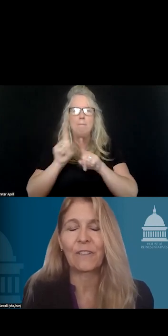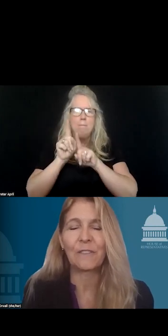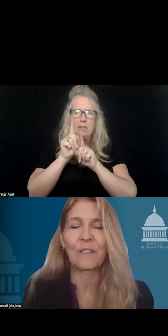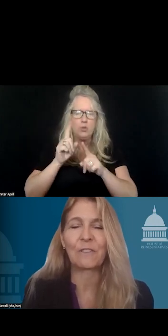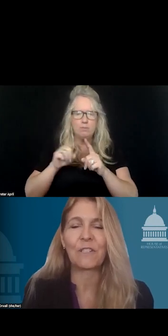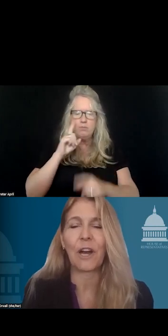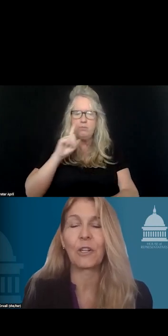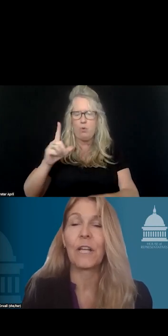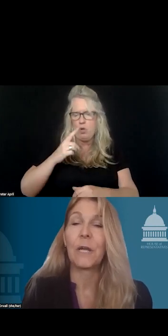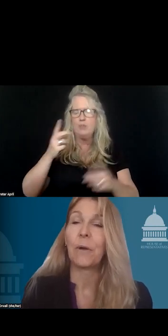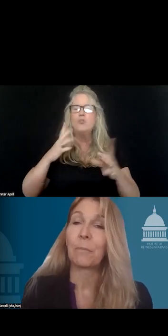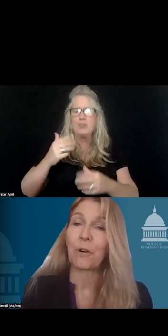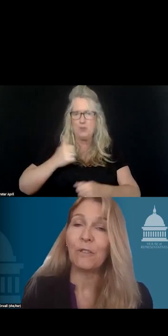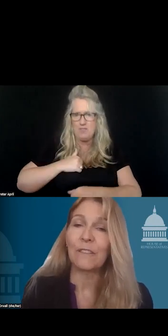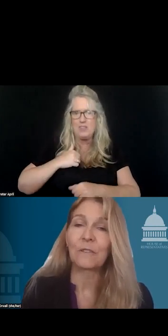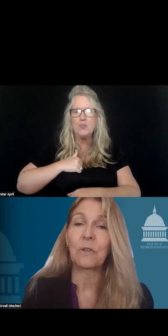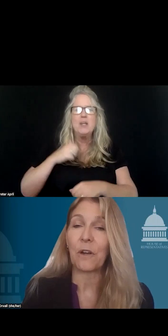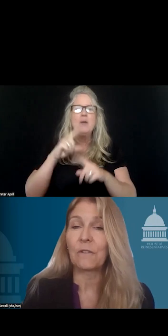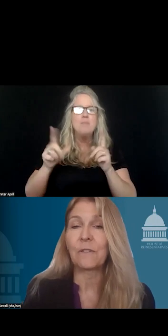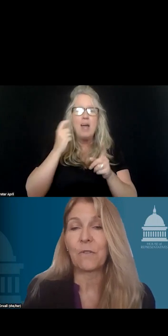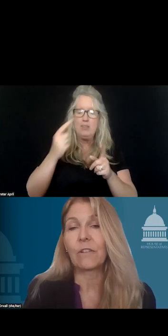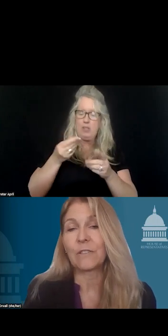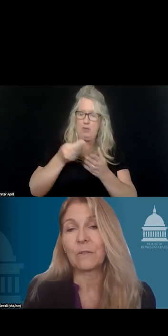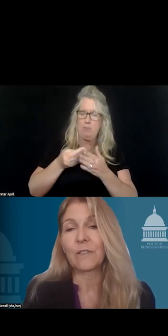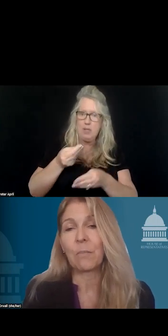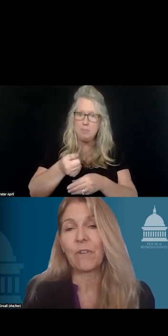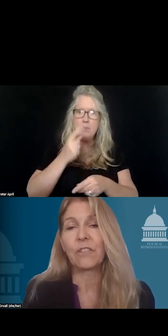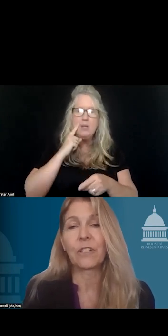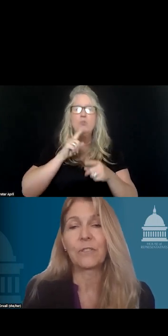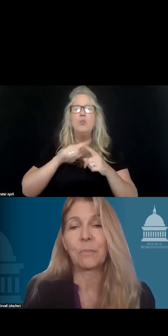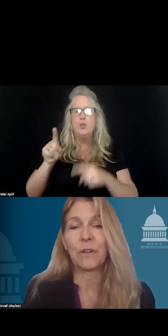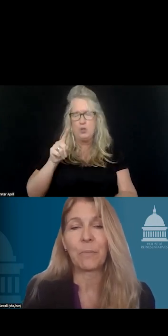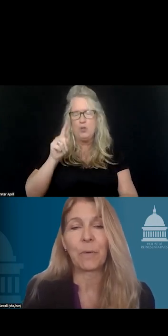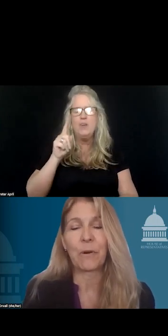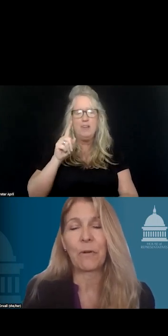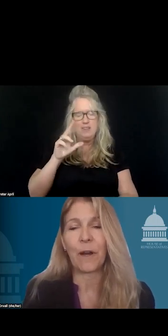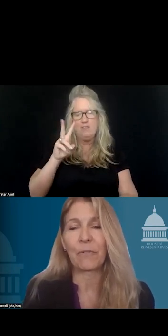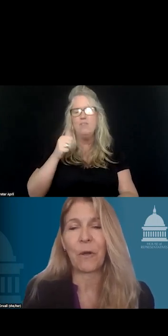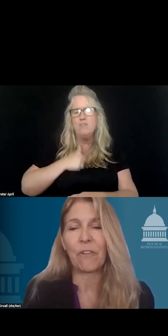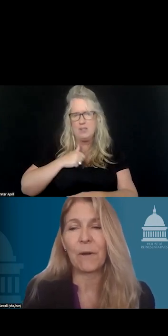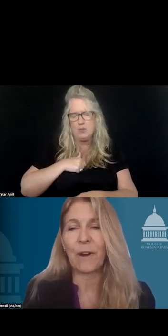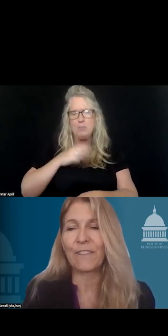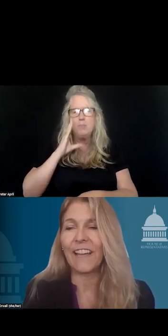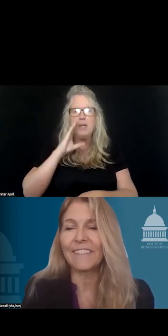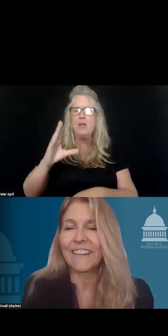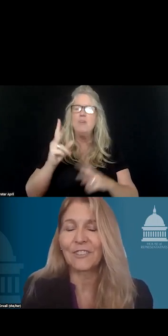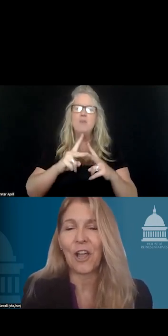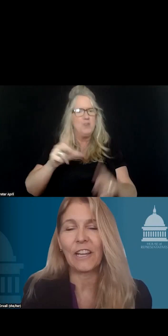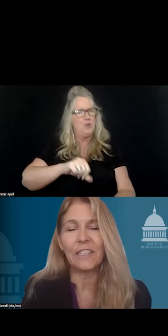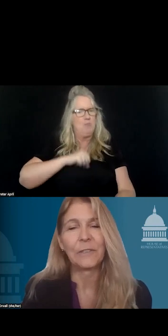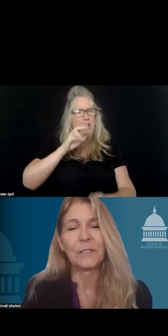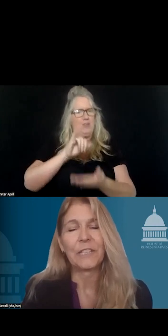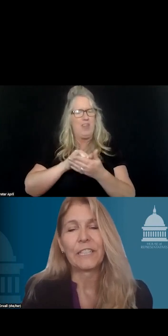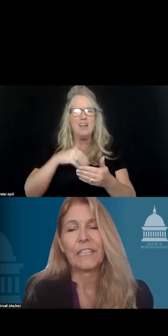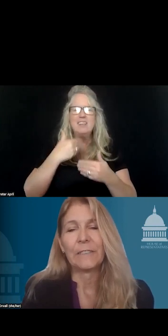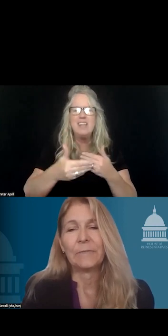Veterans Affairs, who just retired. But the proceeds will go to veteran suicide prevention, to peer-to-peer programs. So very proud of that. Next